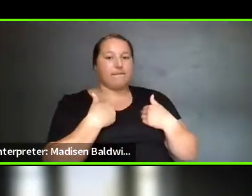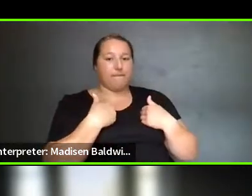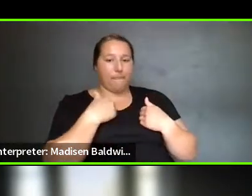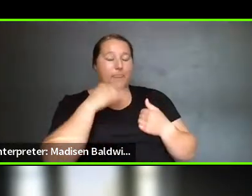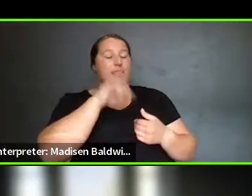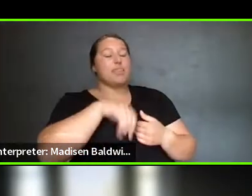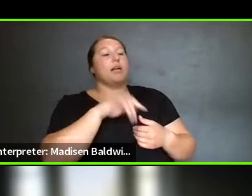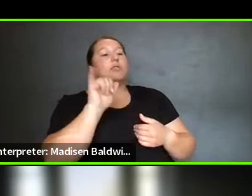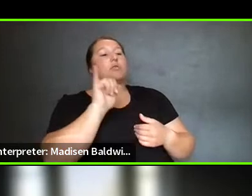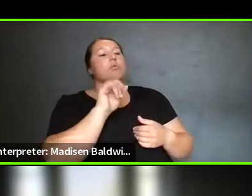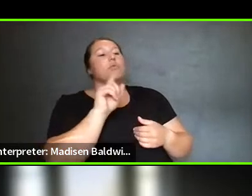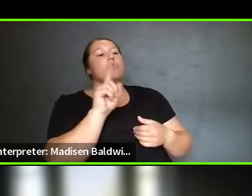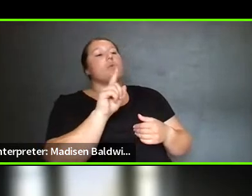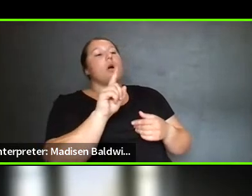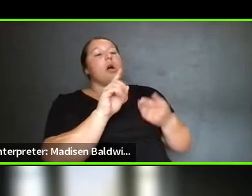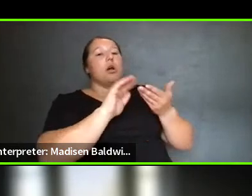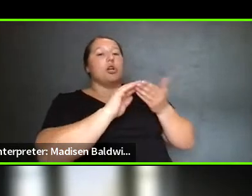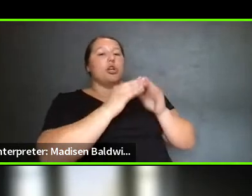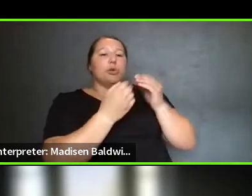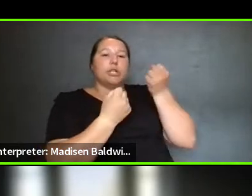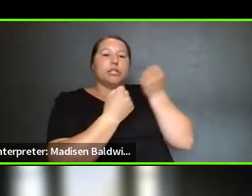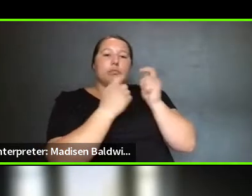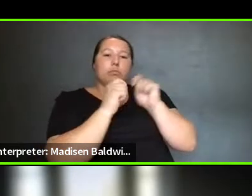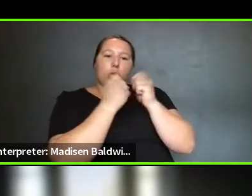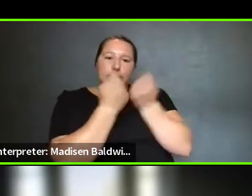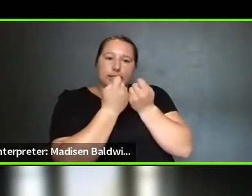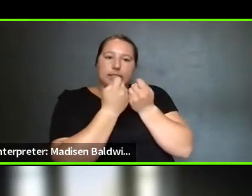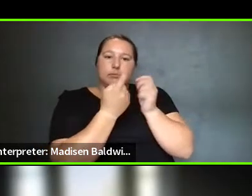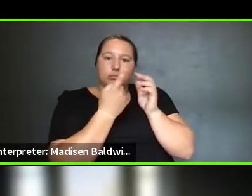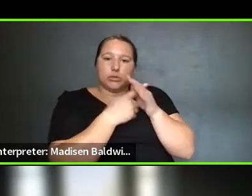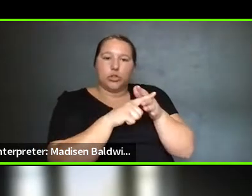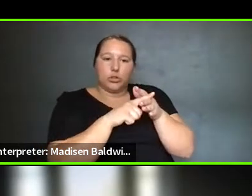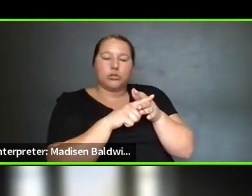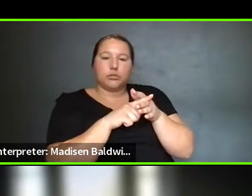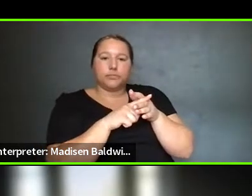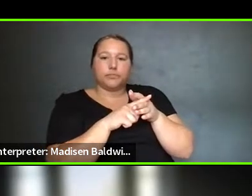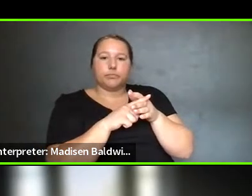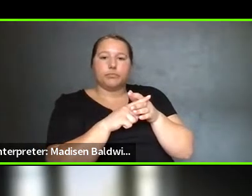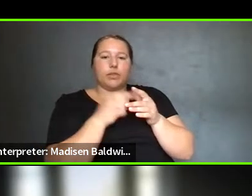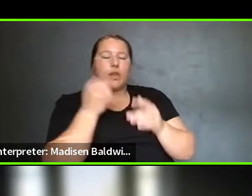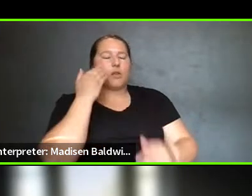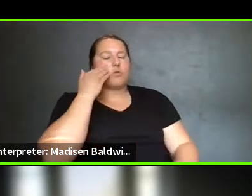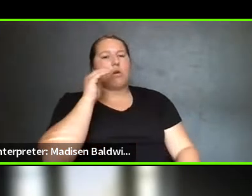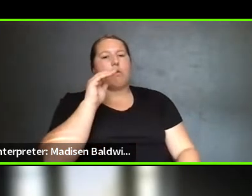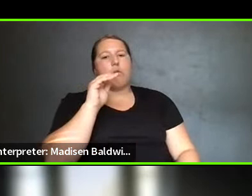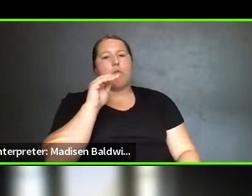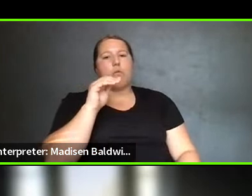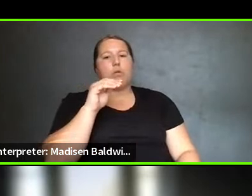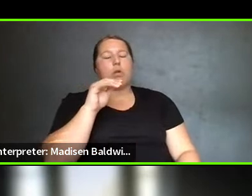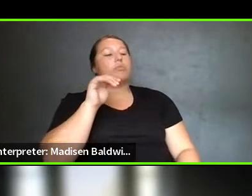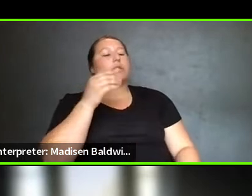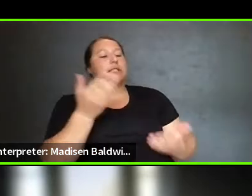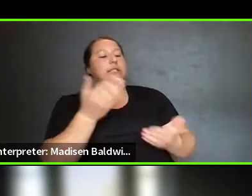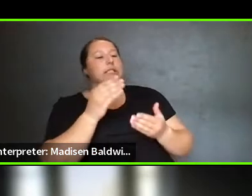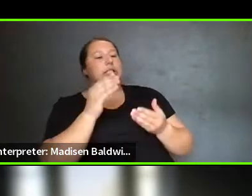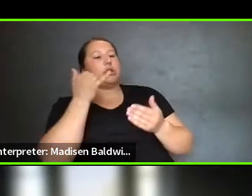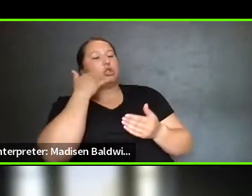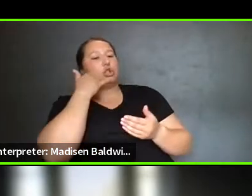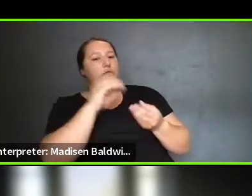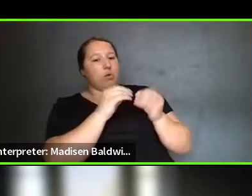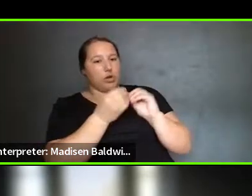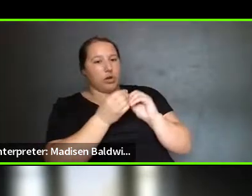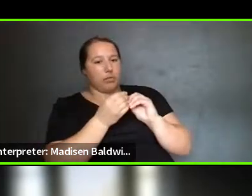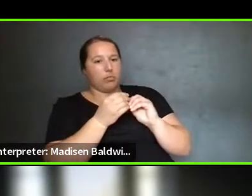community support team comes into play. I know Aaliyah has the Oh, here's the phone number. Yes, it's a phone